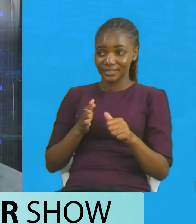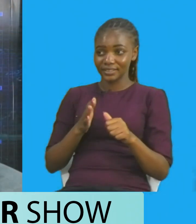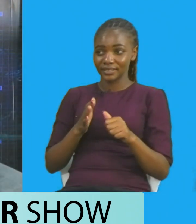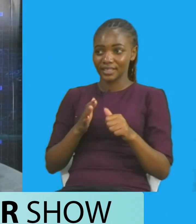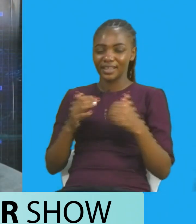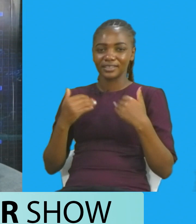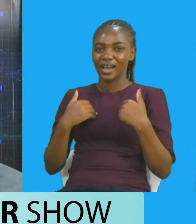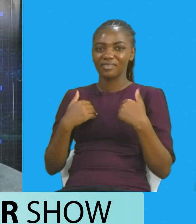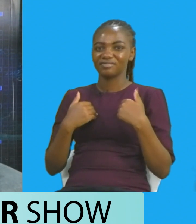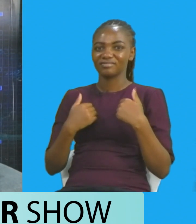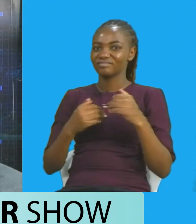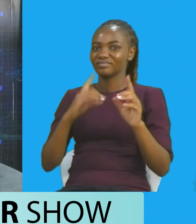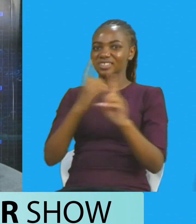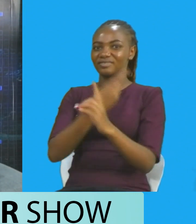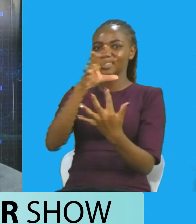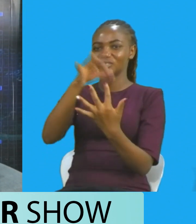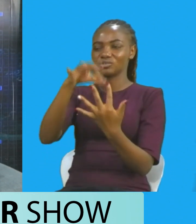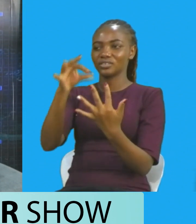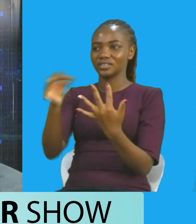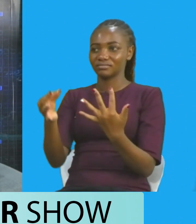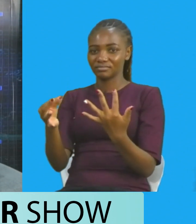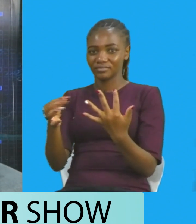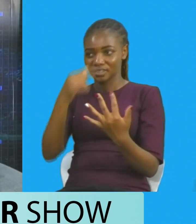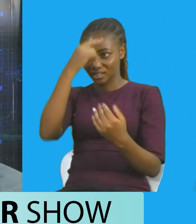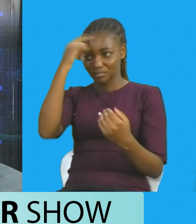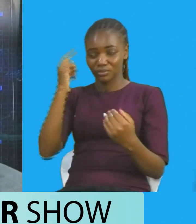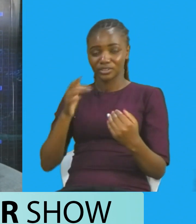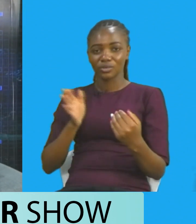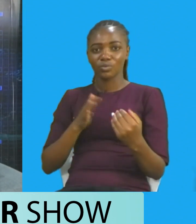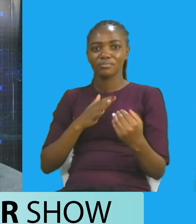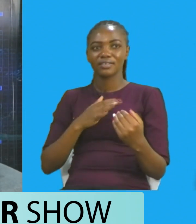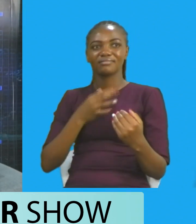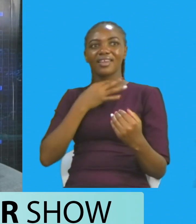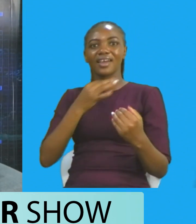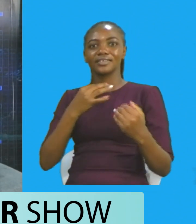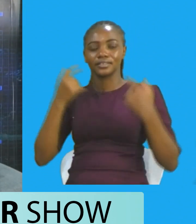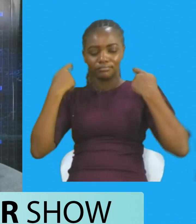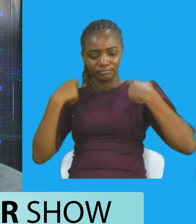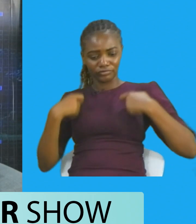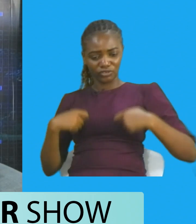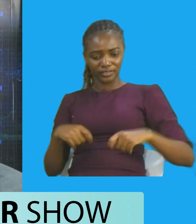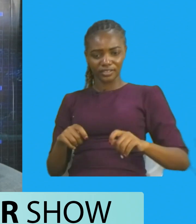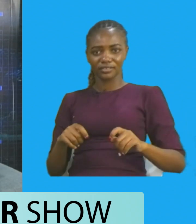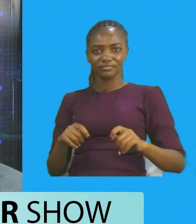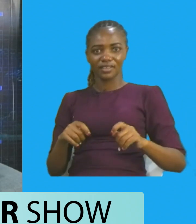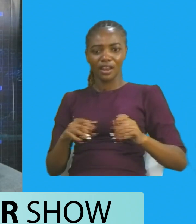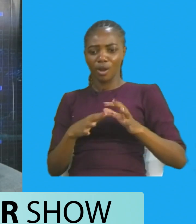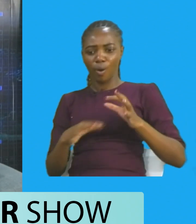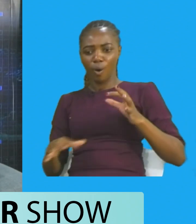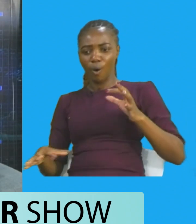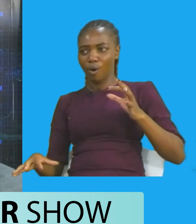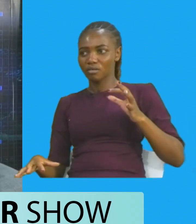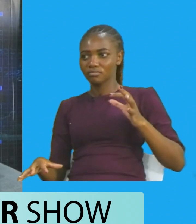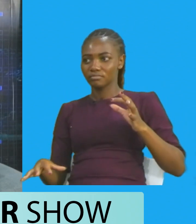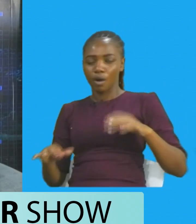diverse taste in fashion. People prefer to put on dresses, long dinner dresses,